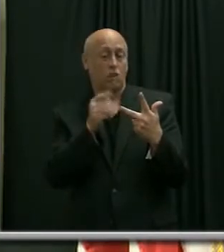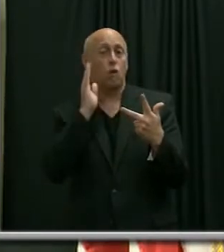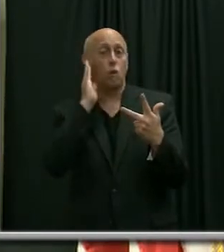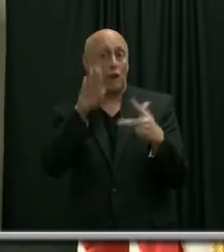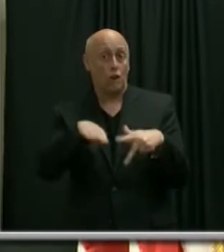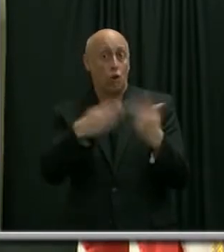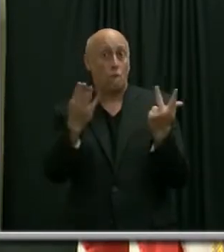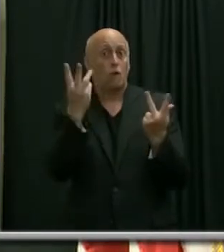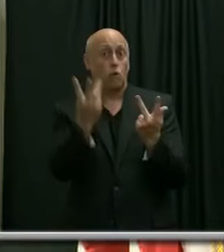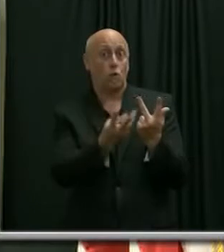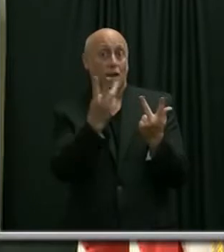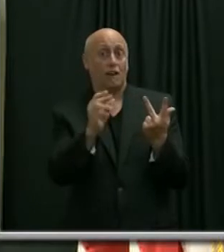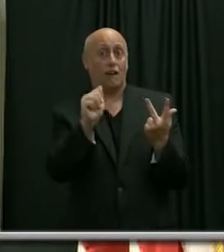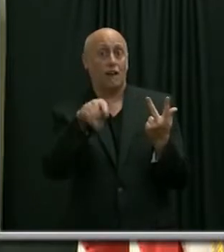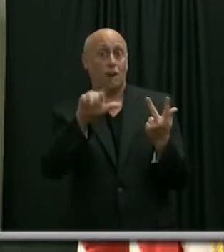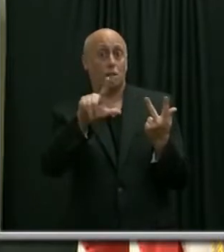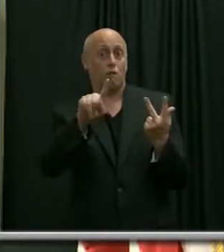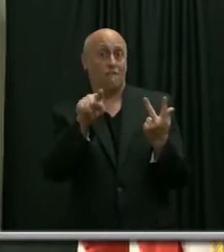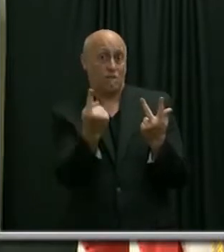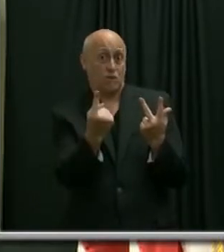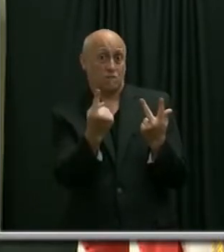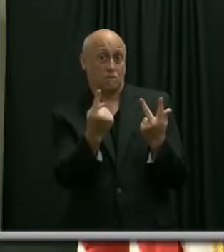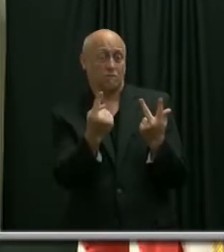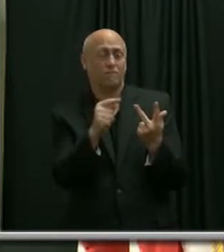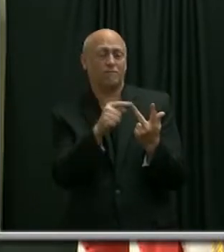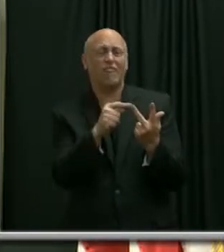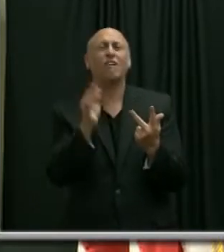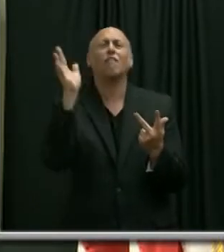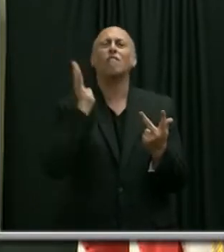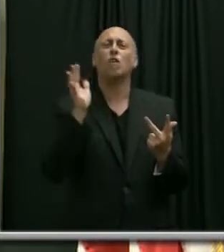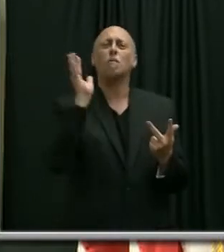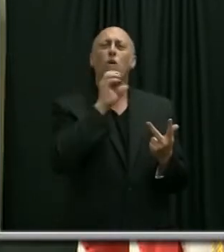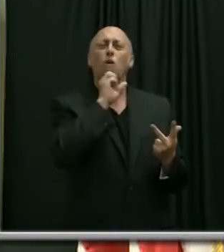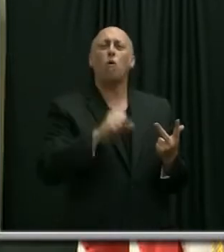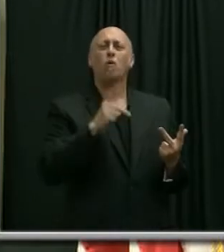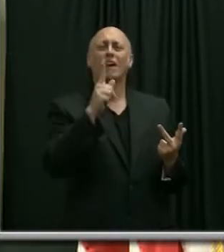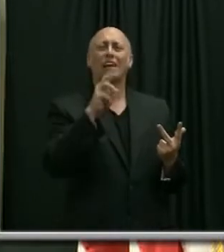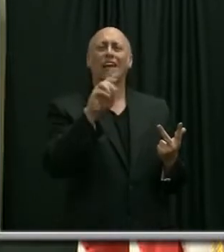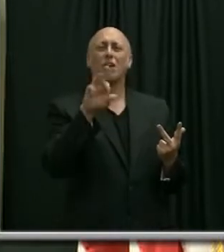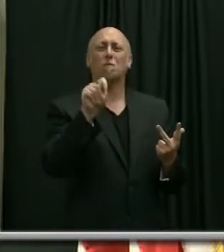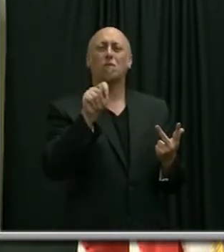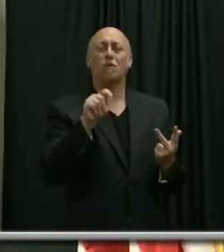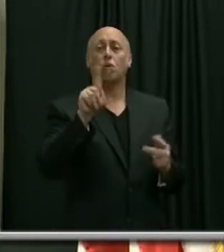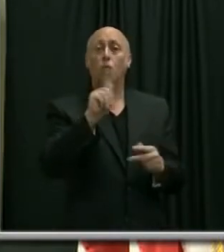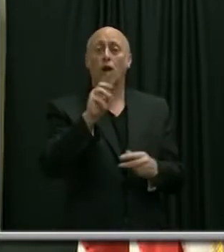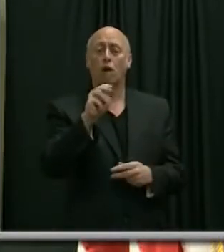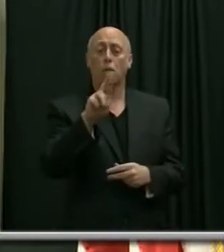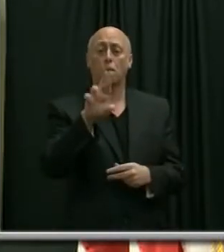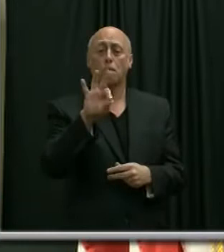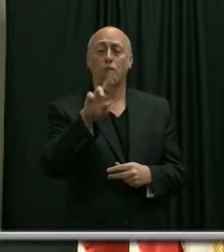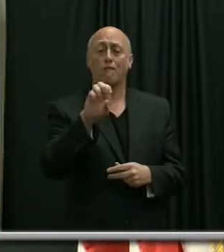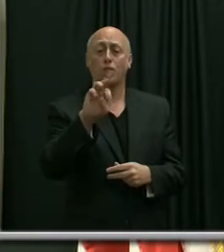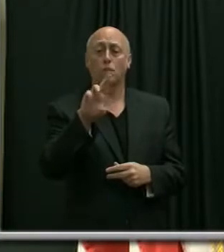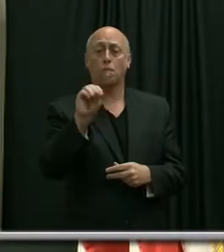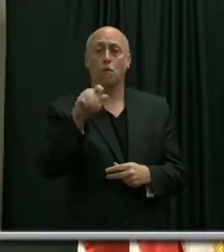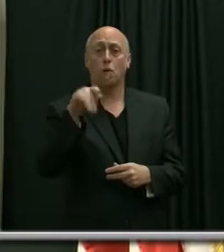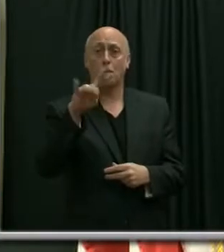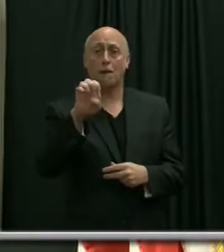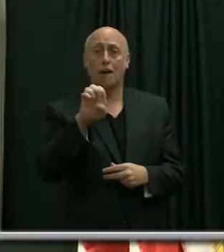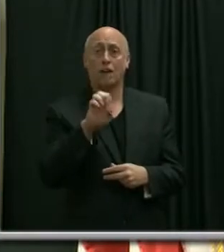Wednesday, April the 1st. It will be at the former Kmart site, Murfreesboro Pike,